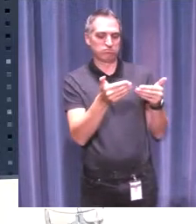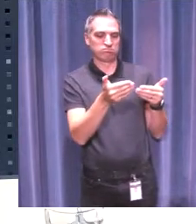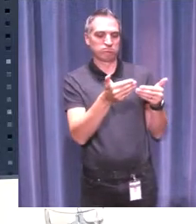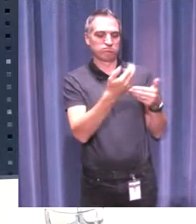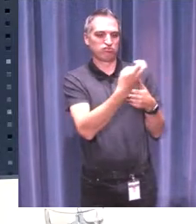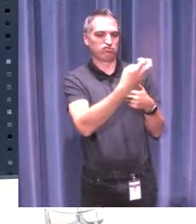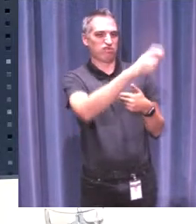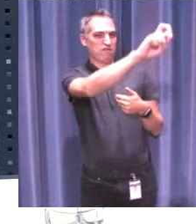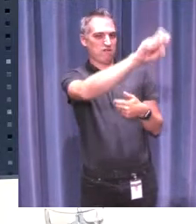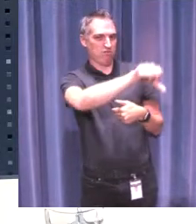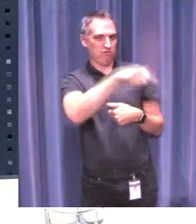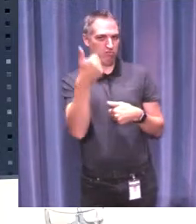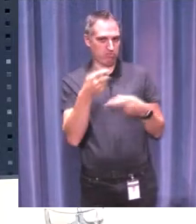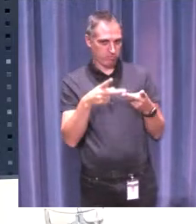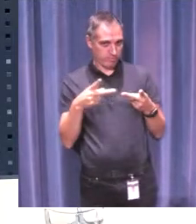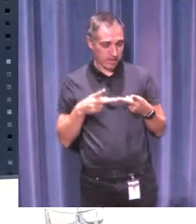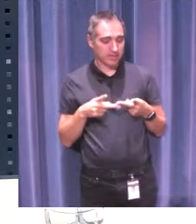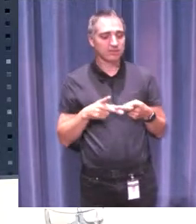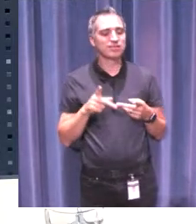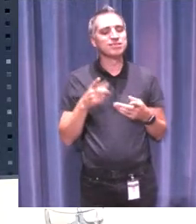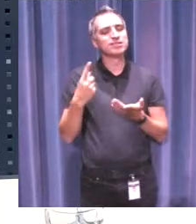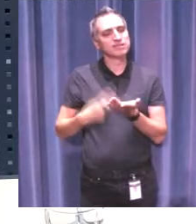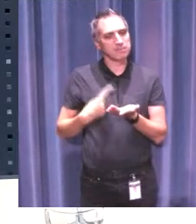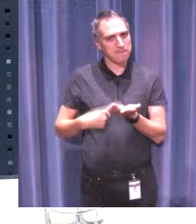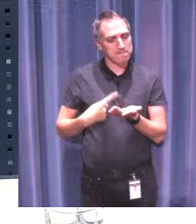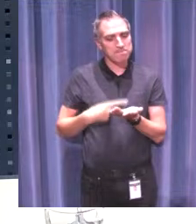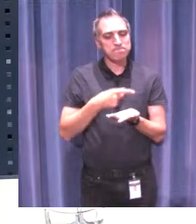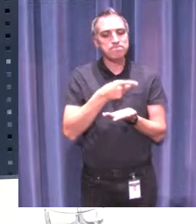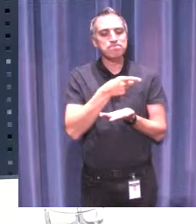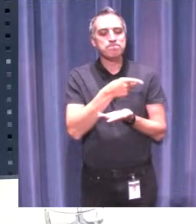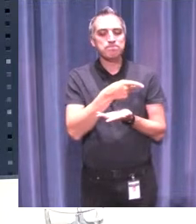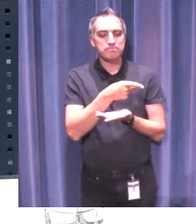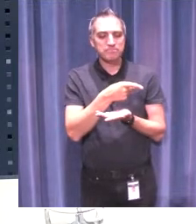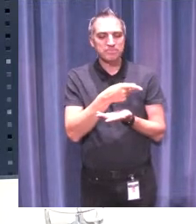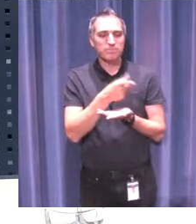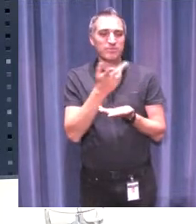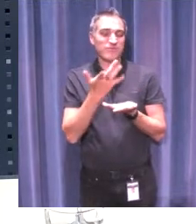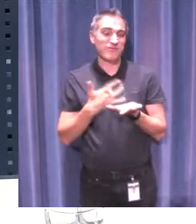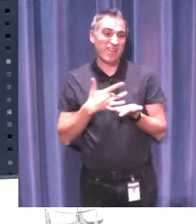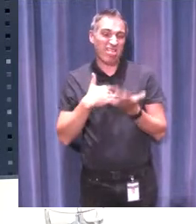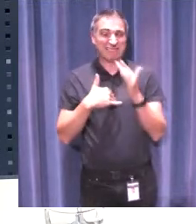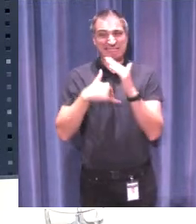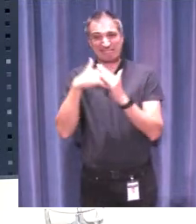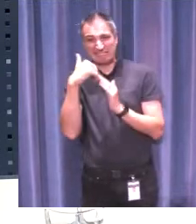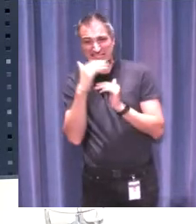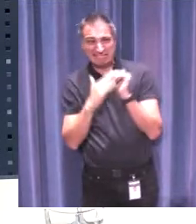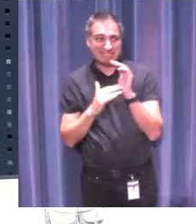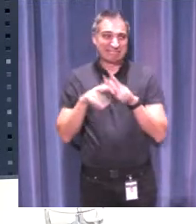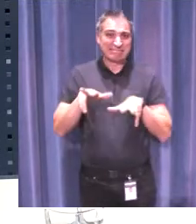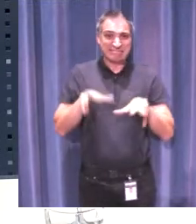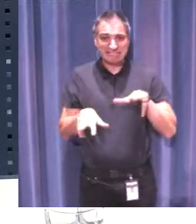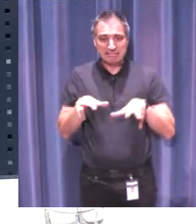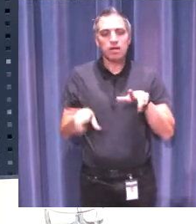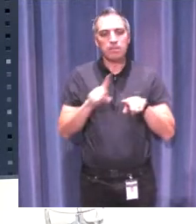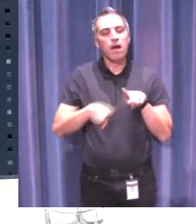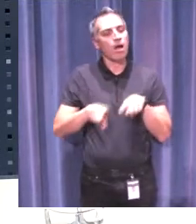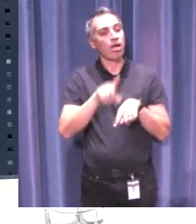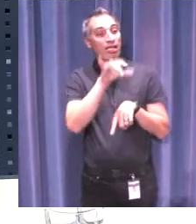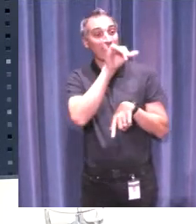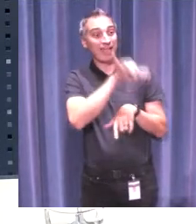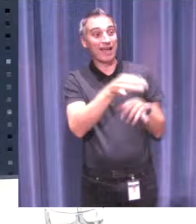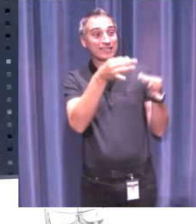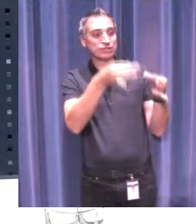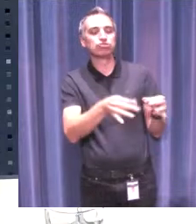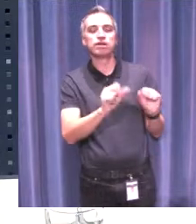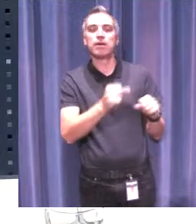situations, oftentimes, those can be, uncomfortable maybe or painful in the moment, really turn out to be a